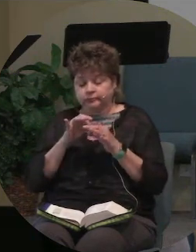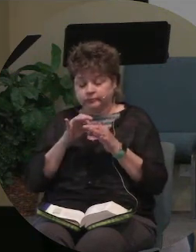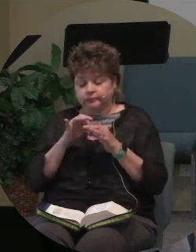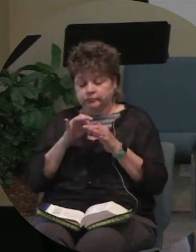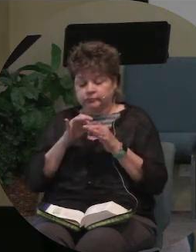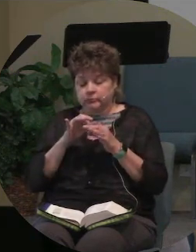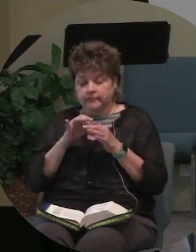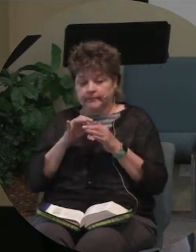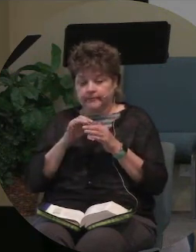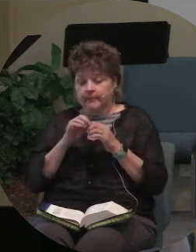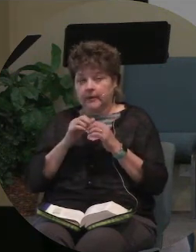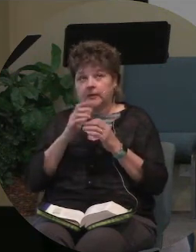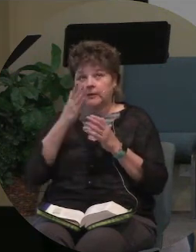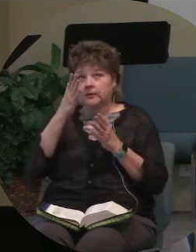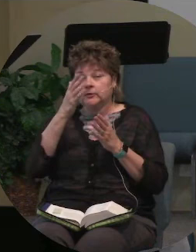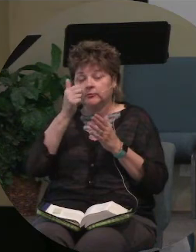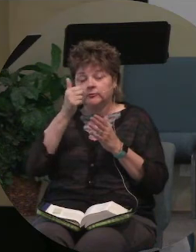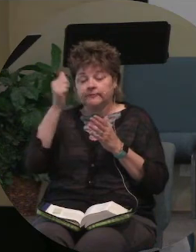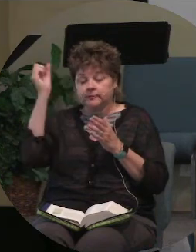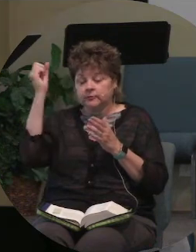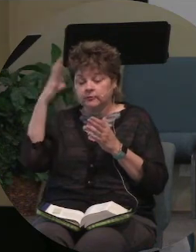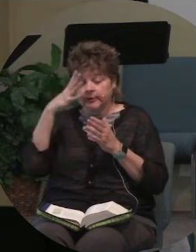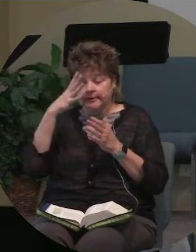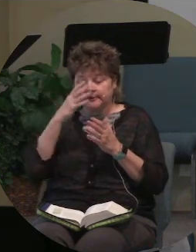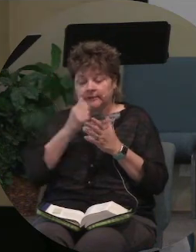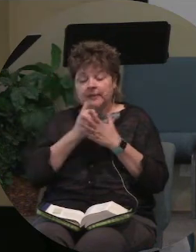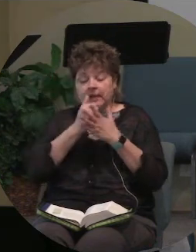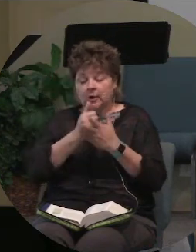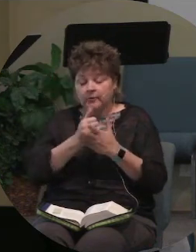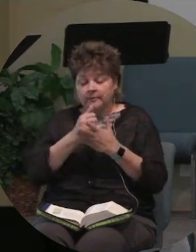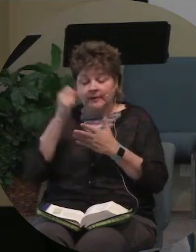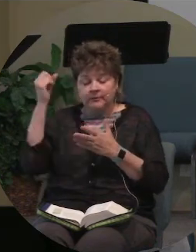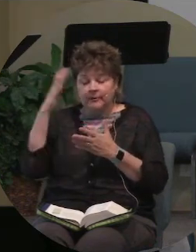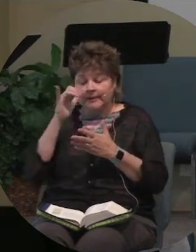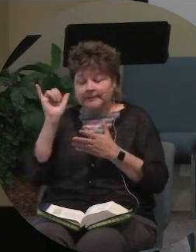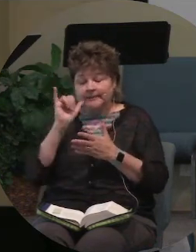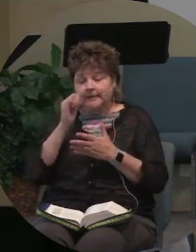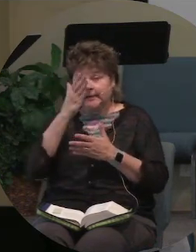How gracious you are. And God, help me to be gracious like you were.